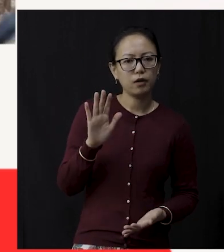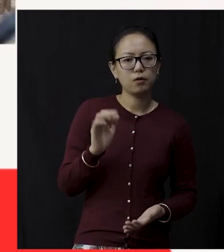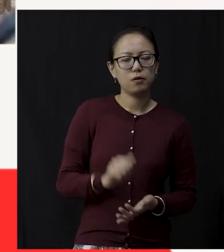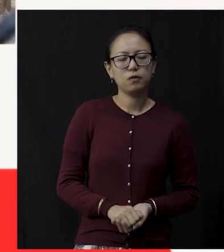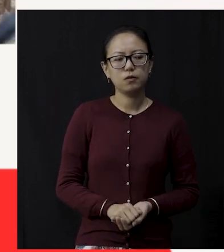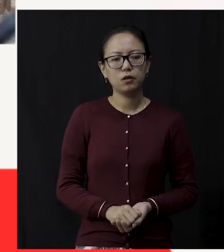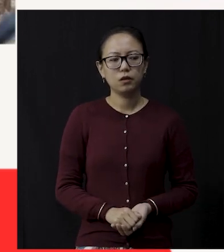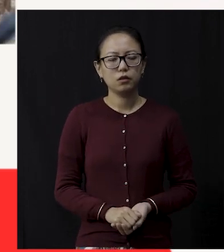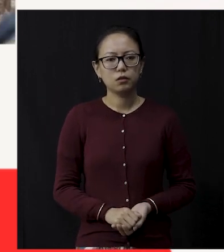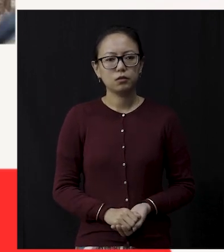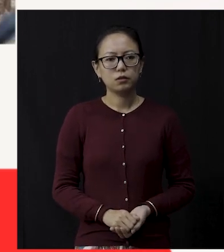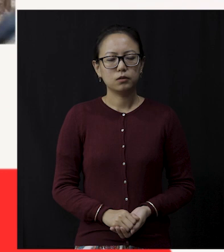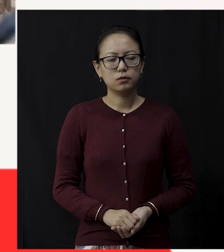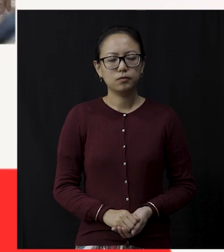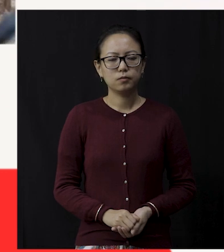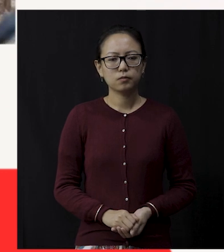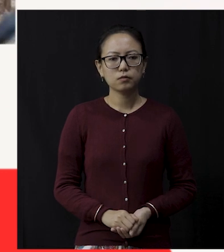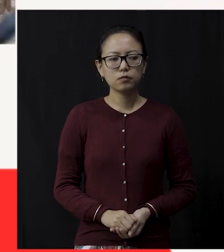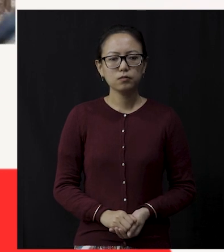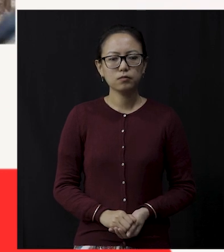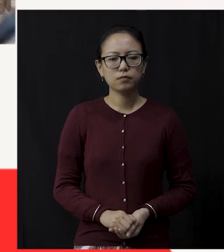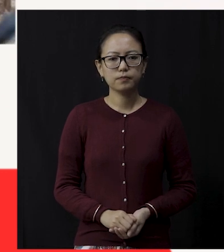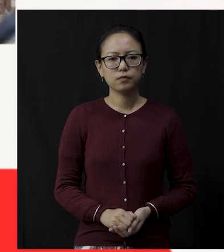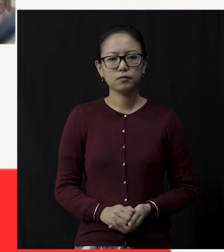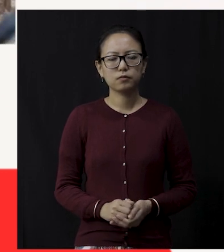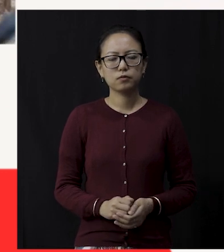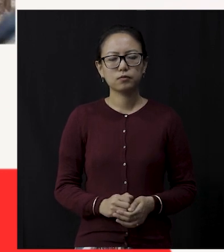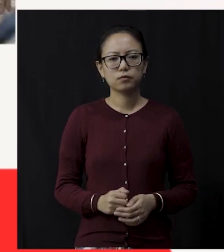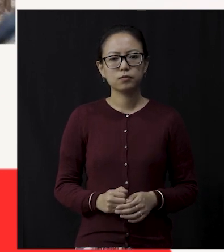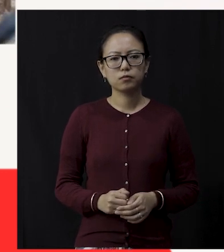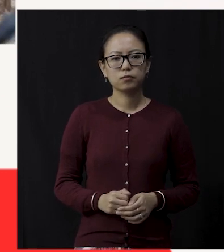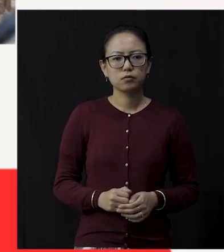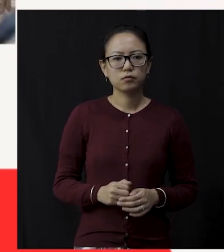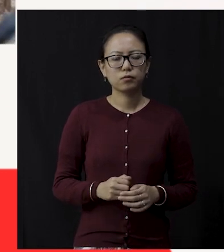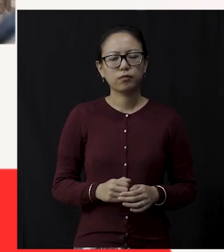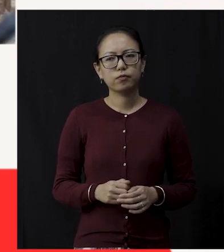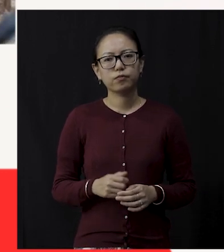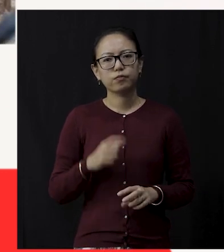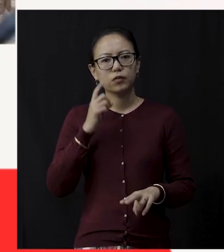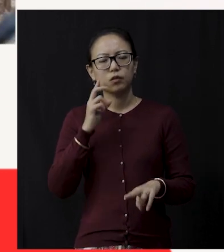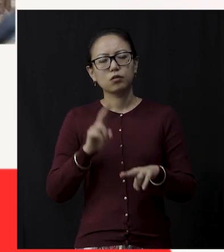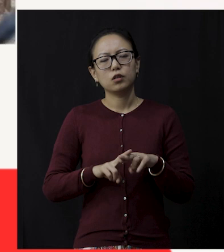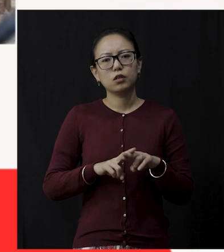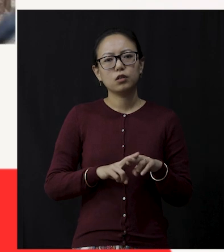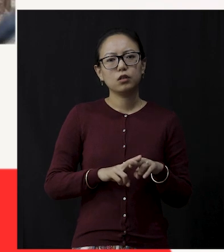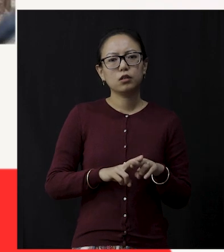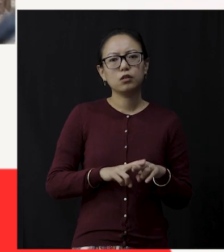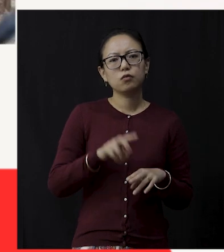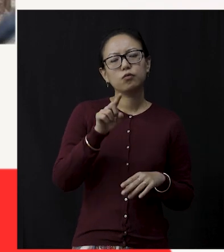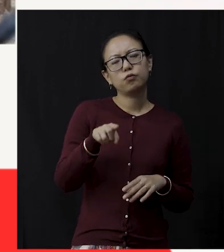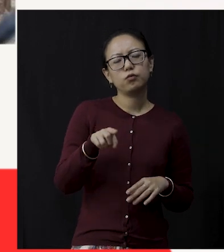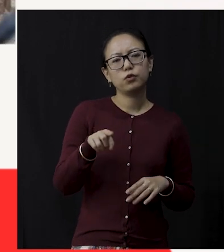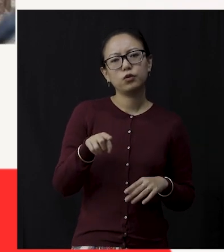students, uh, it will be a very good experience for you and your